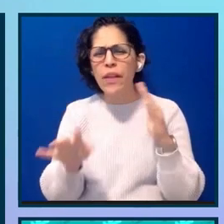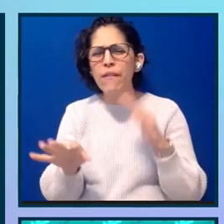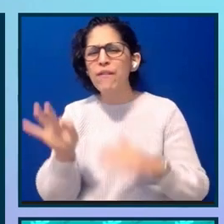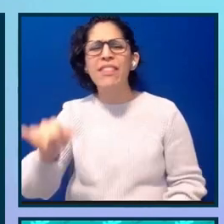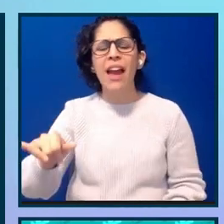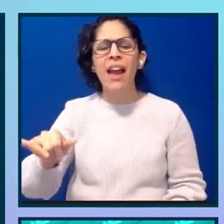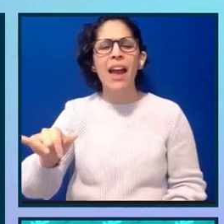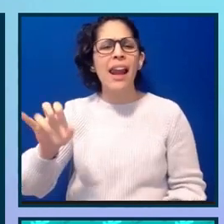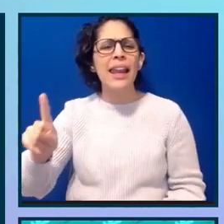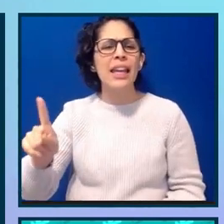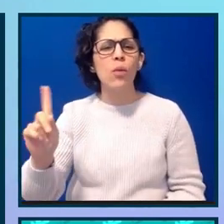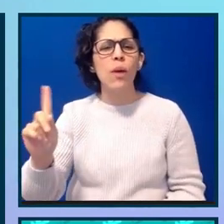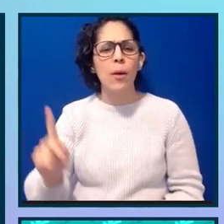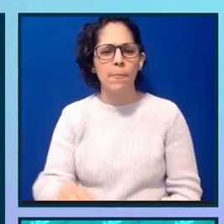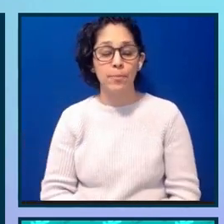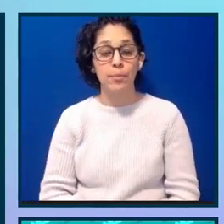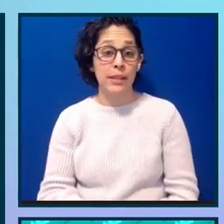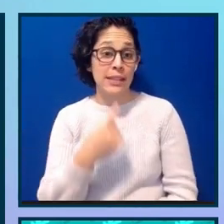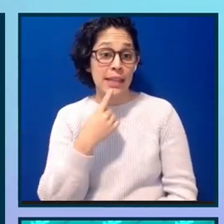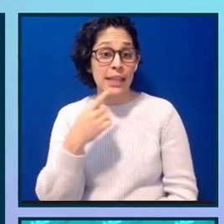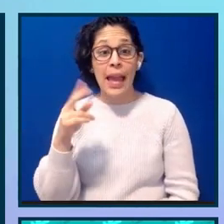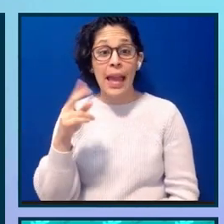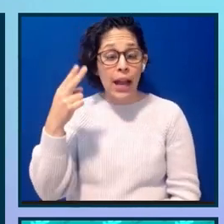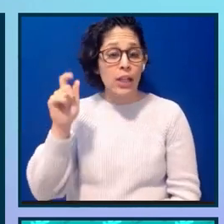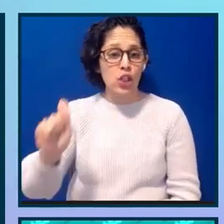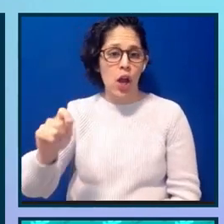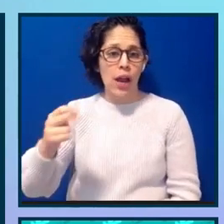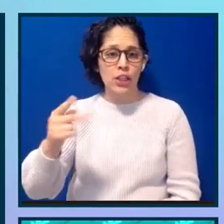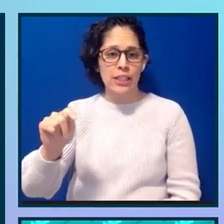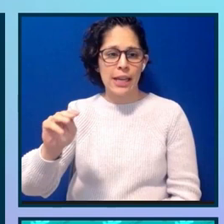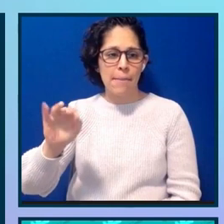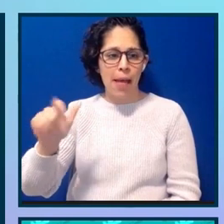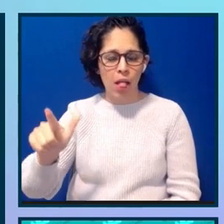Link. Haircut HTML. Link, haircut HTML.